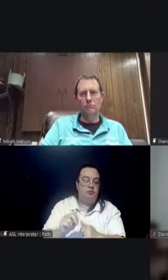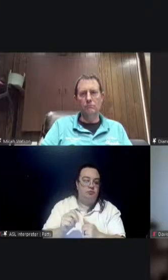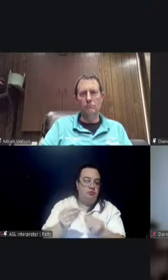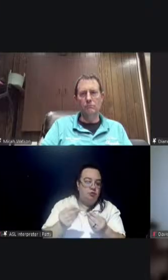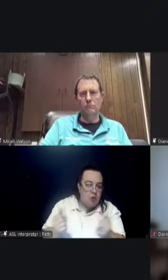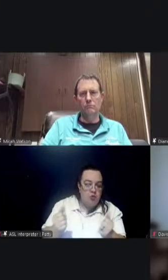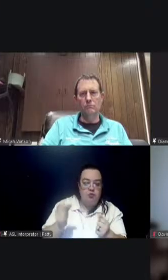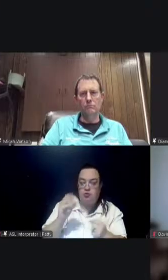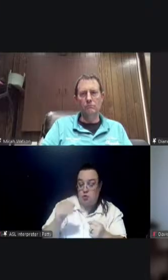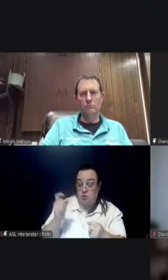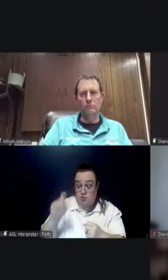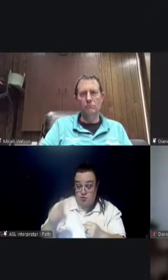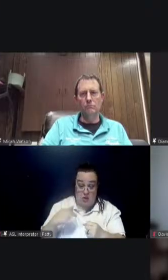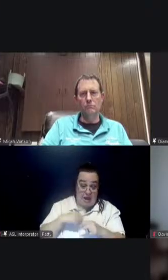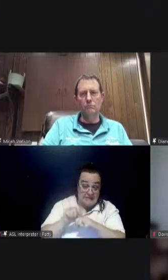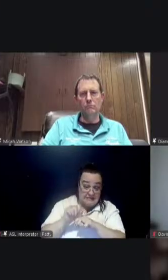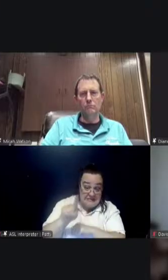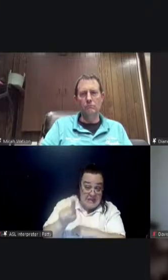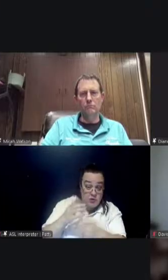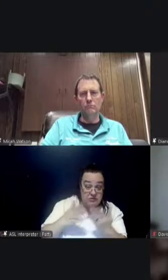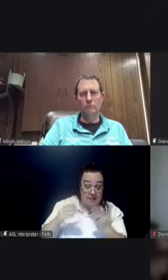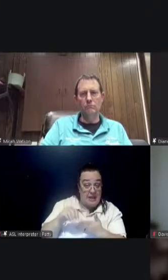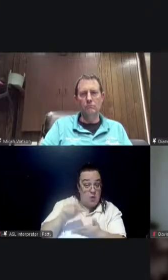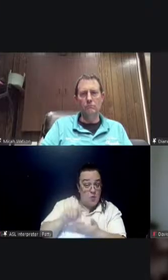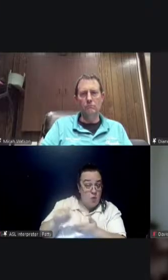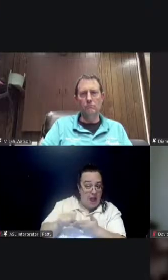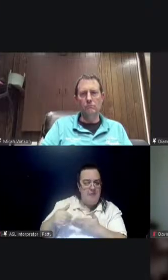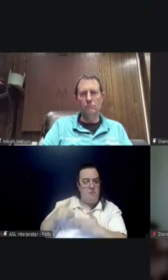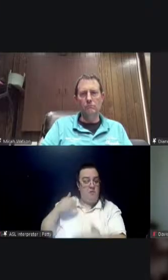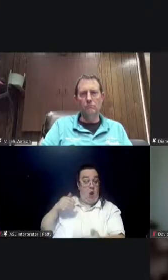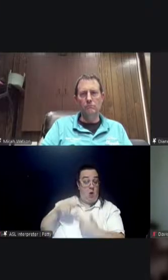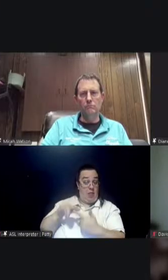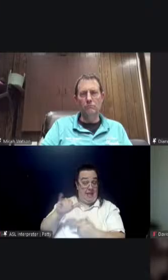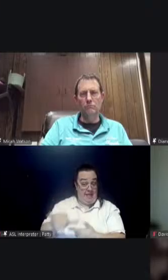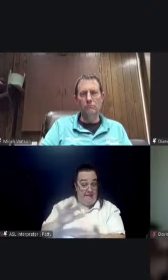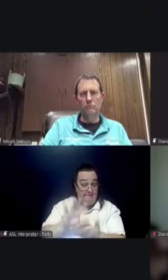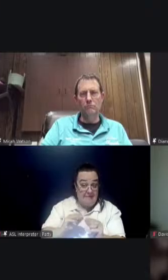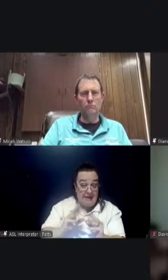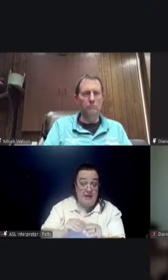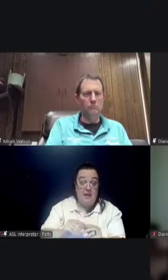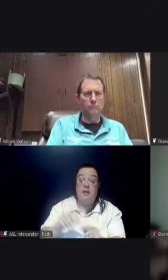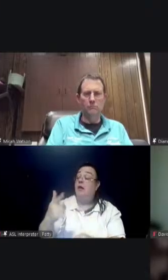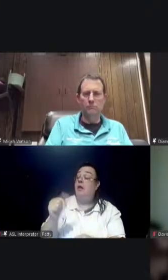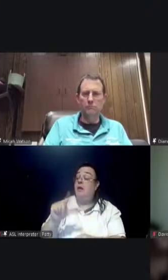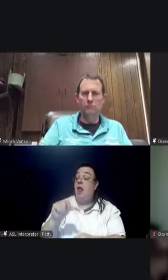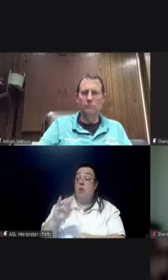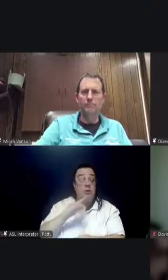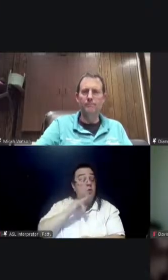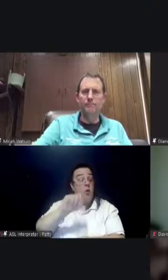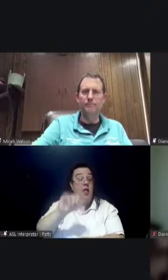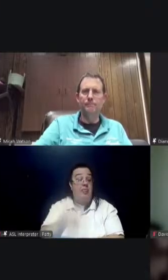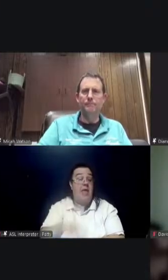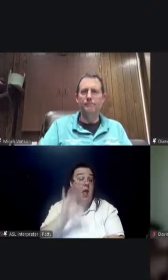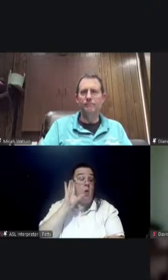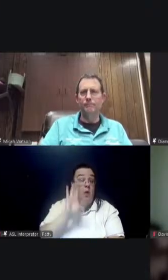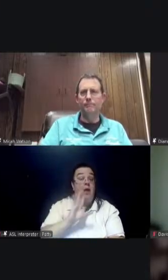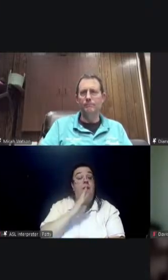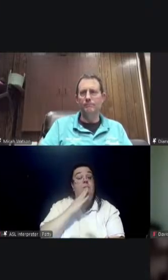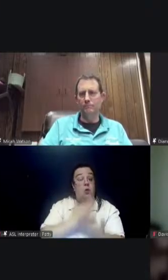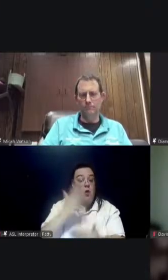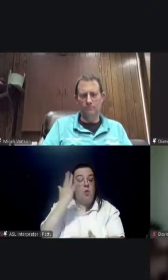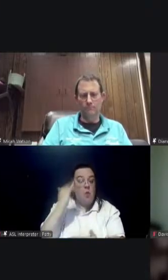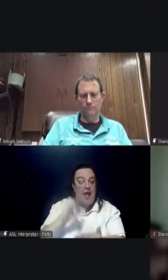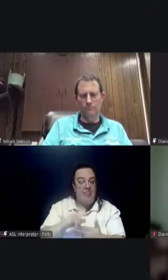correct. something to you in writing prior to that meeting? Yeah, that would be good because it gives us a chance to provide